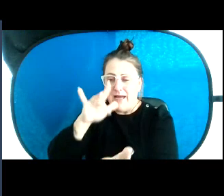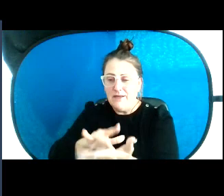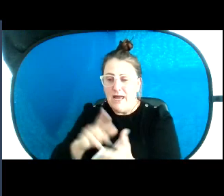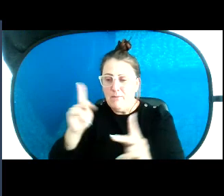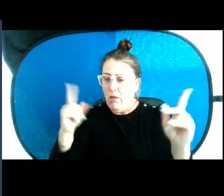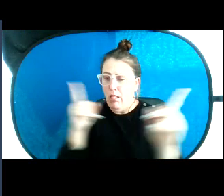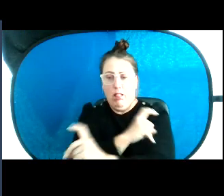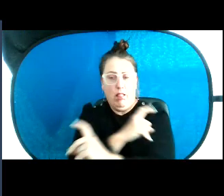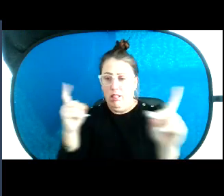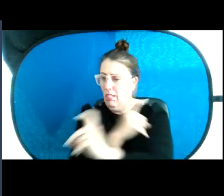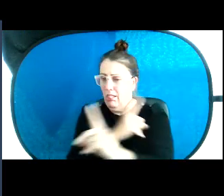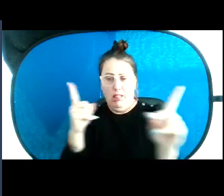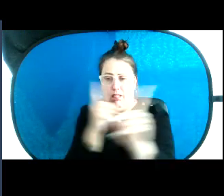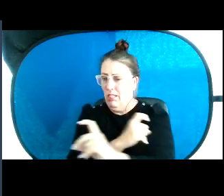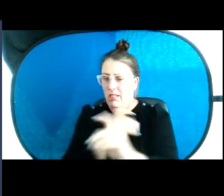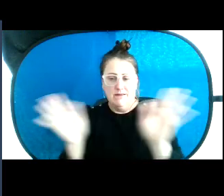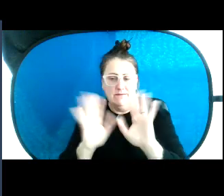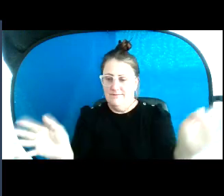street.